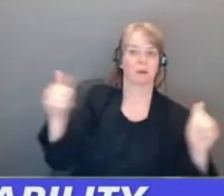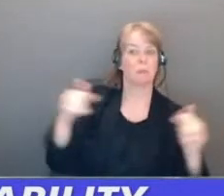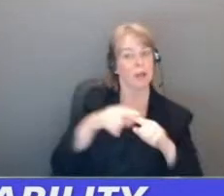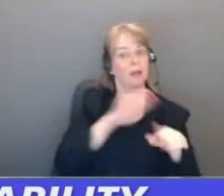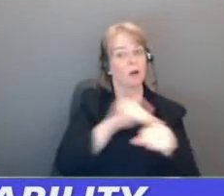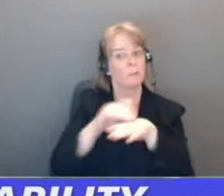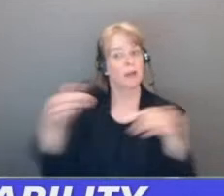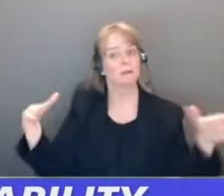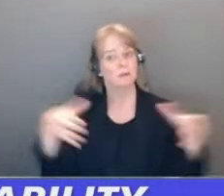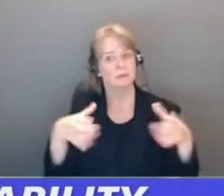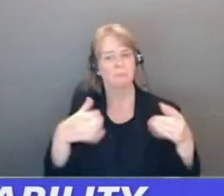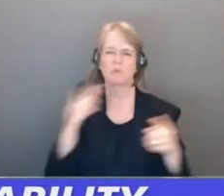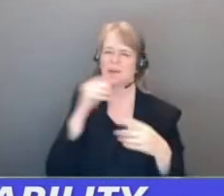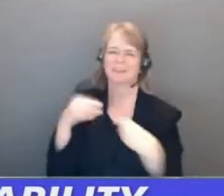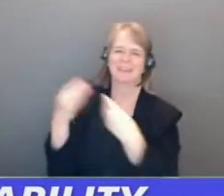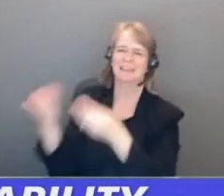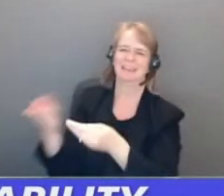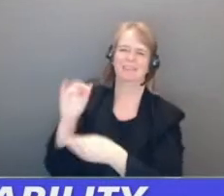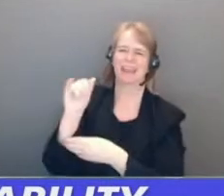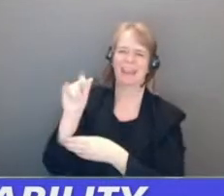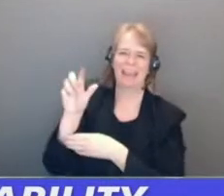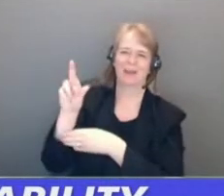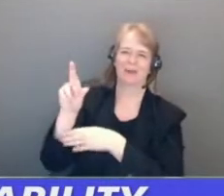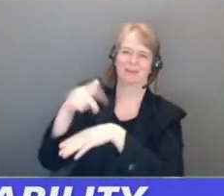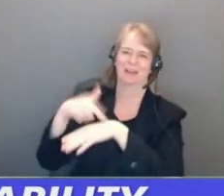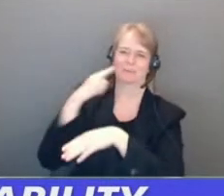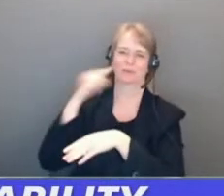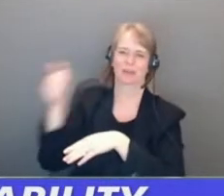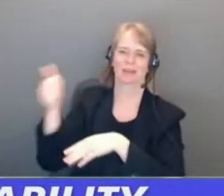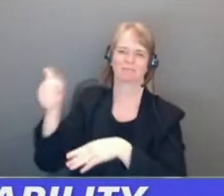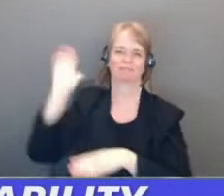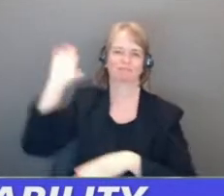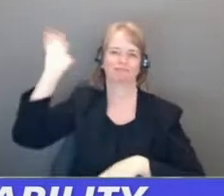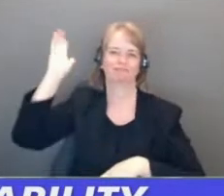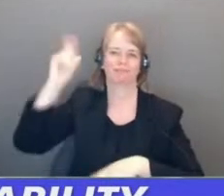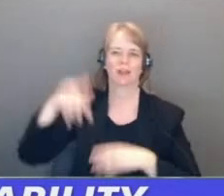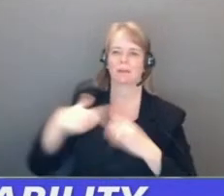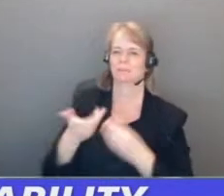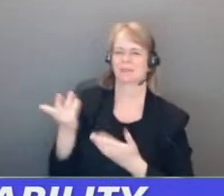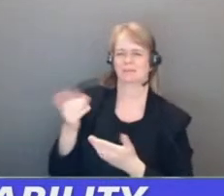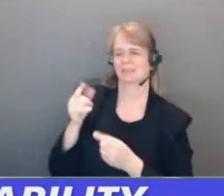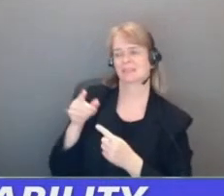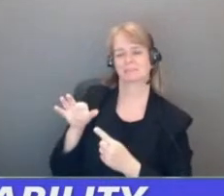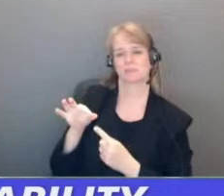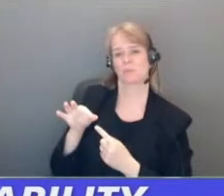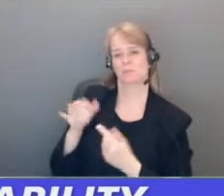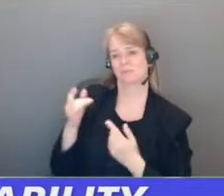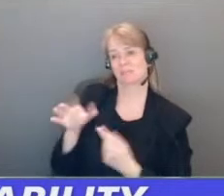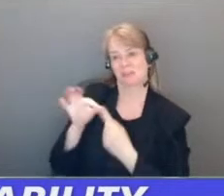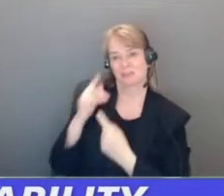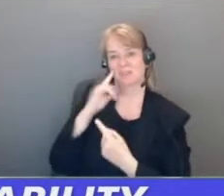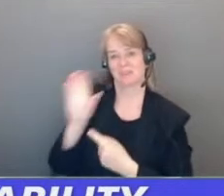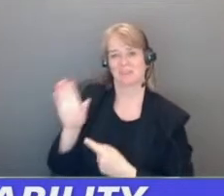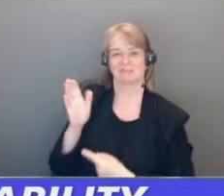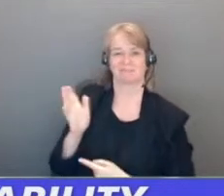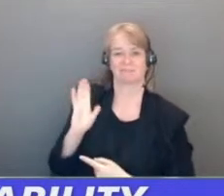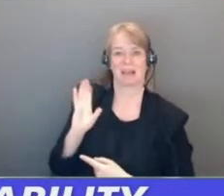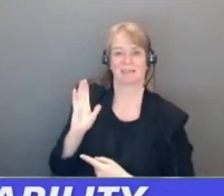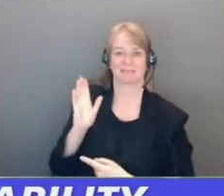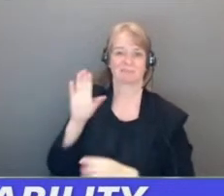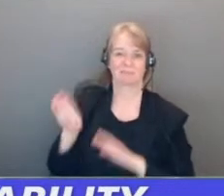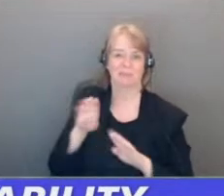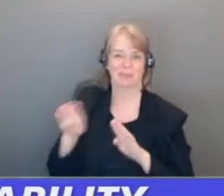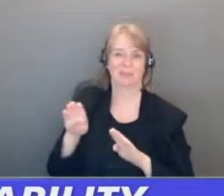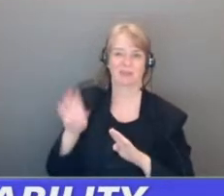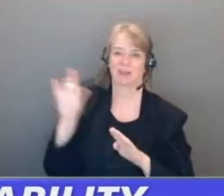free airtime to Rick Chiarelli, given his past outrageous behavior and performance.